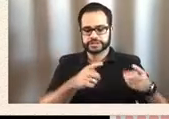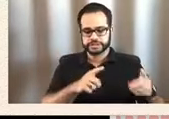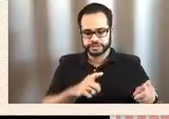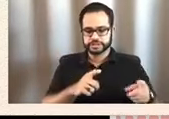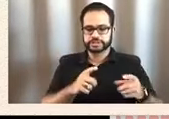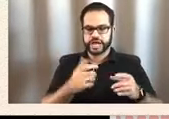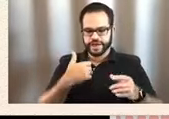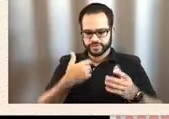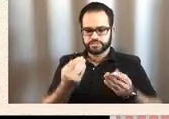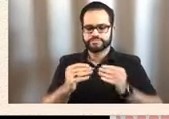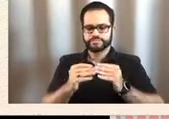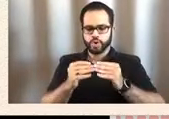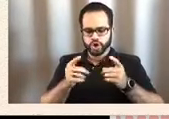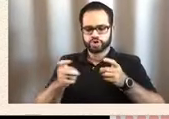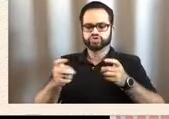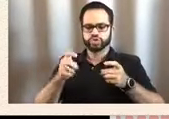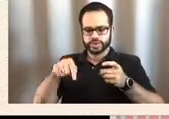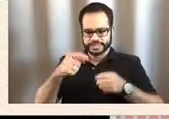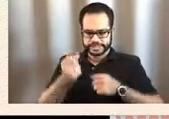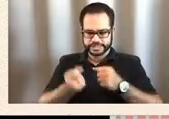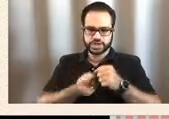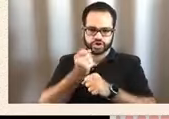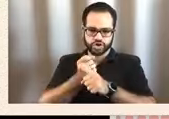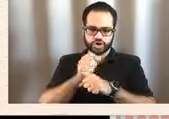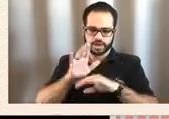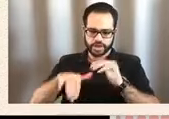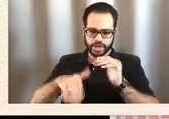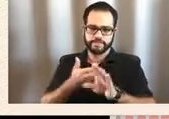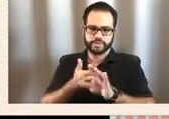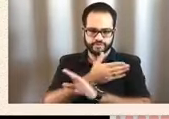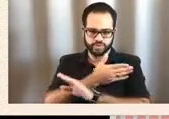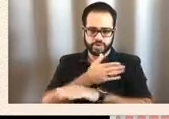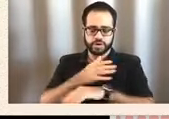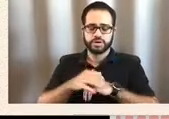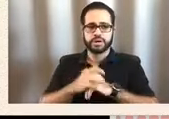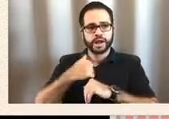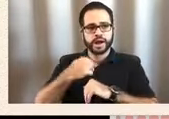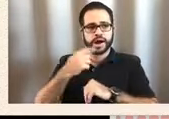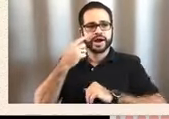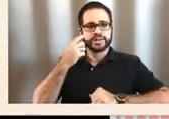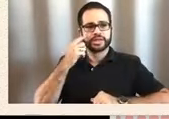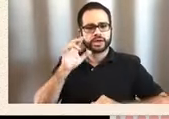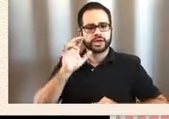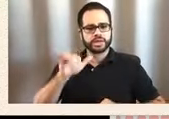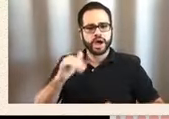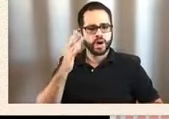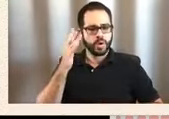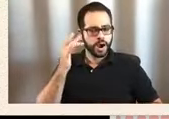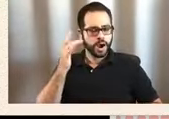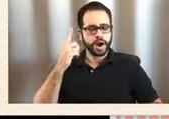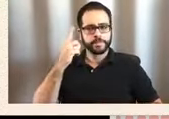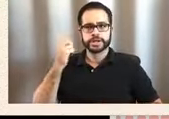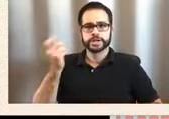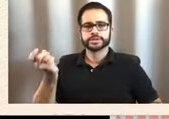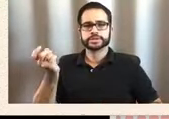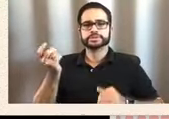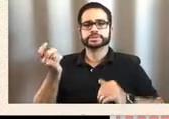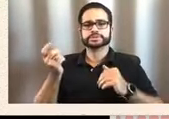controlled, and I think that was brought upon by